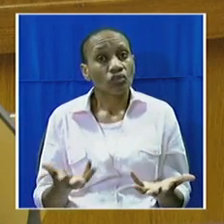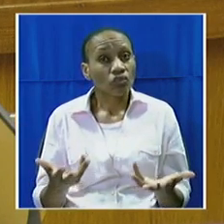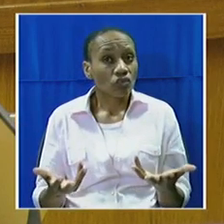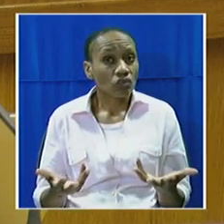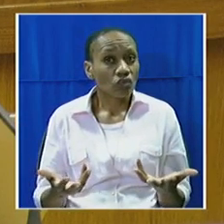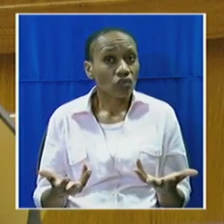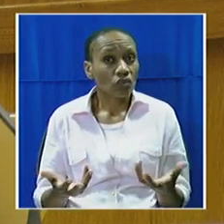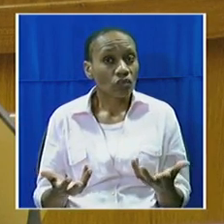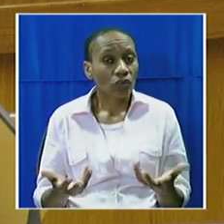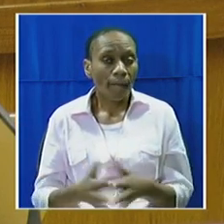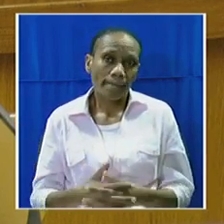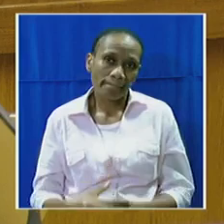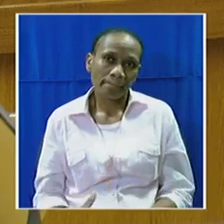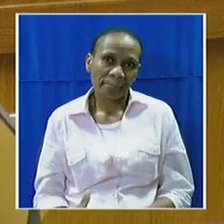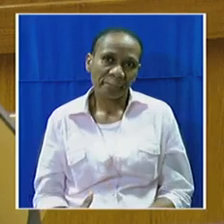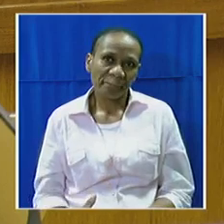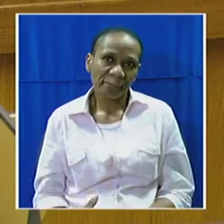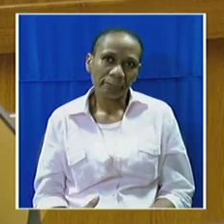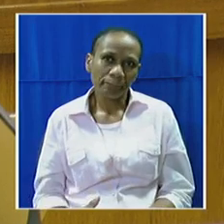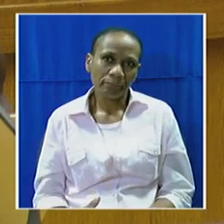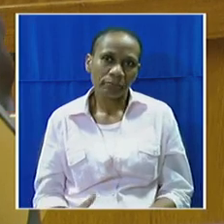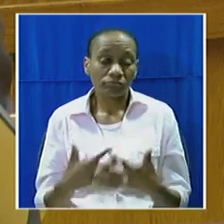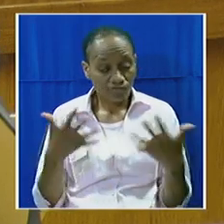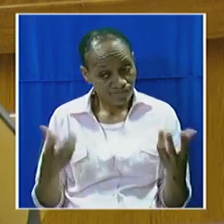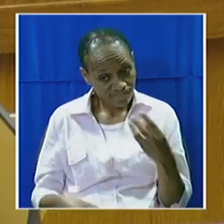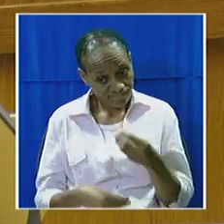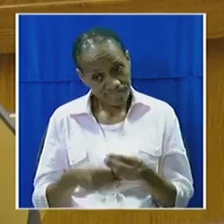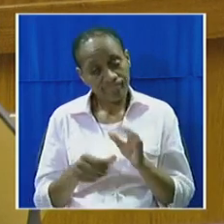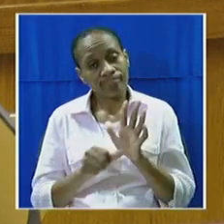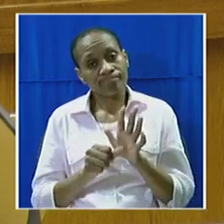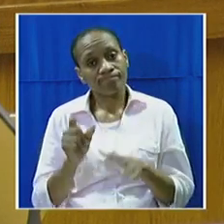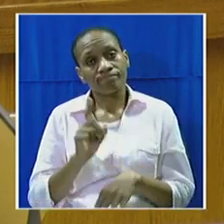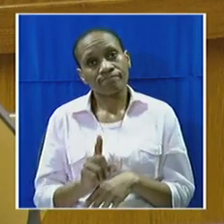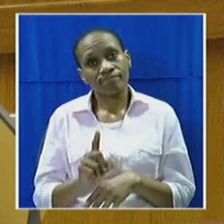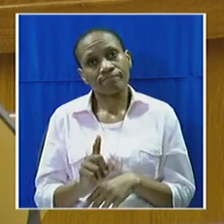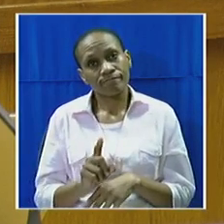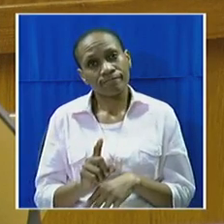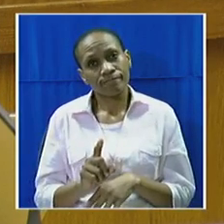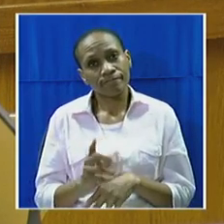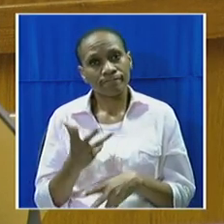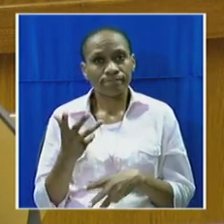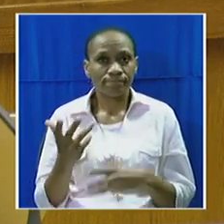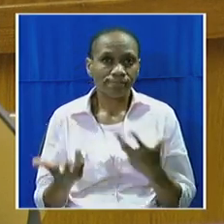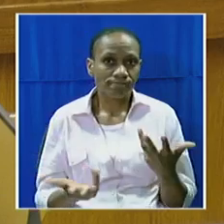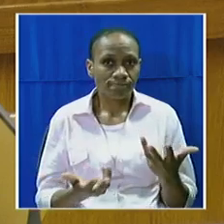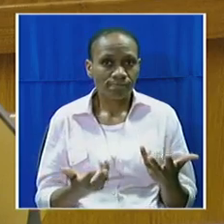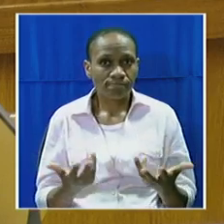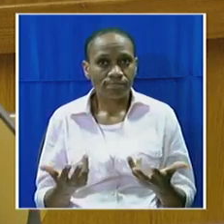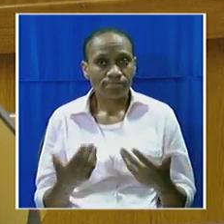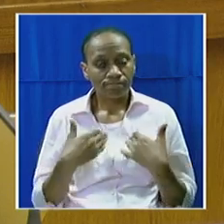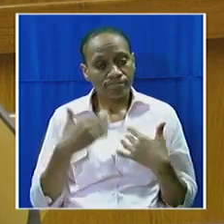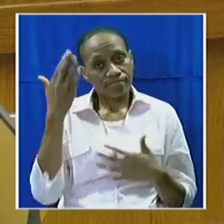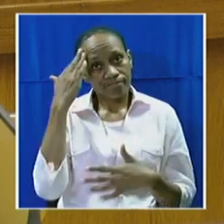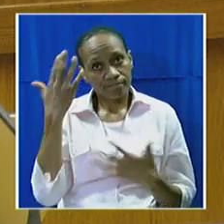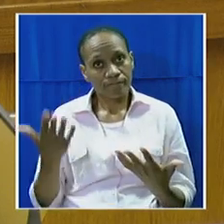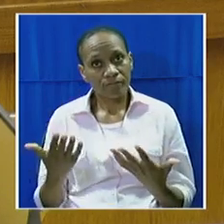with the coronavirus. It is also maybe very important to indicate that because we know that some